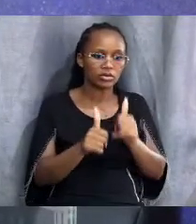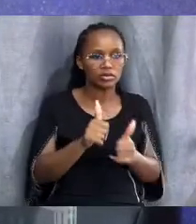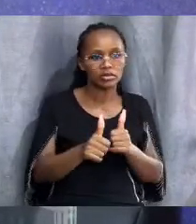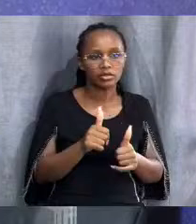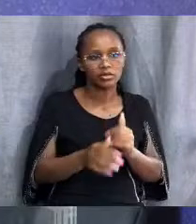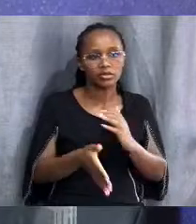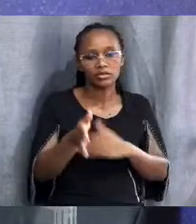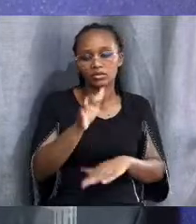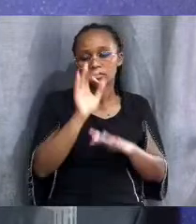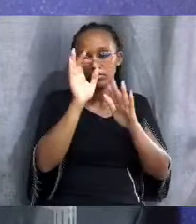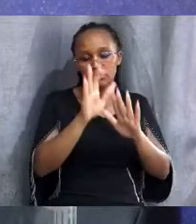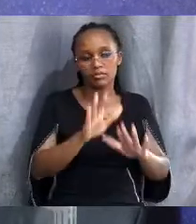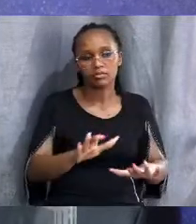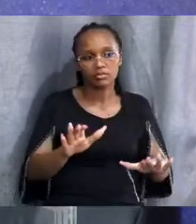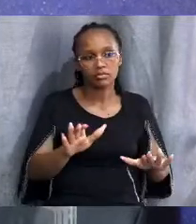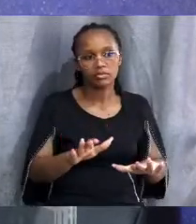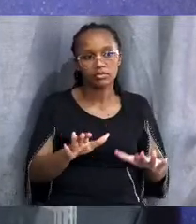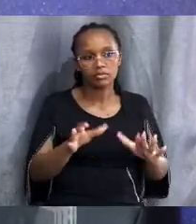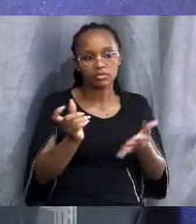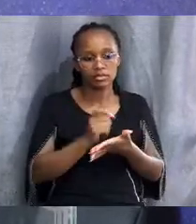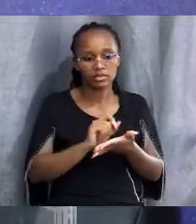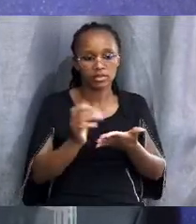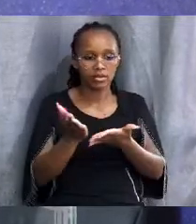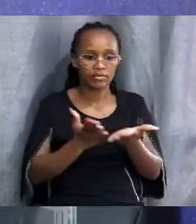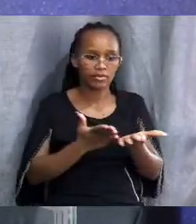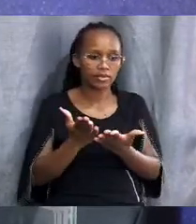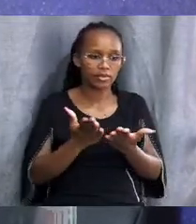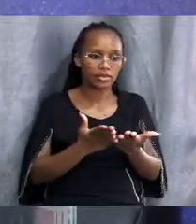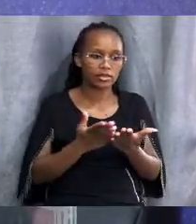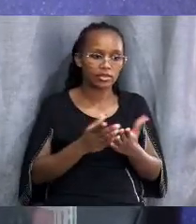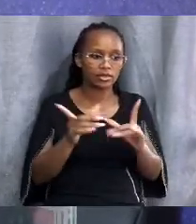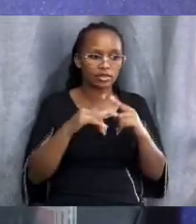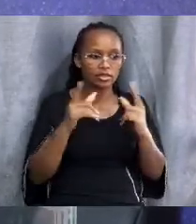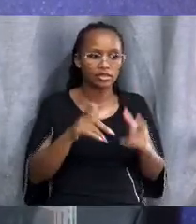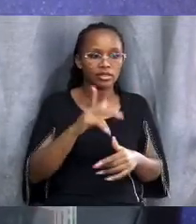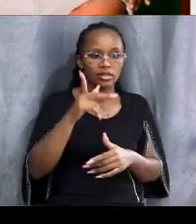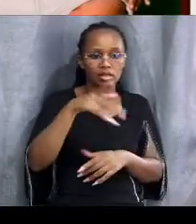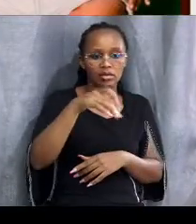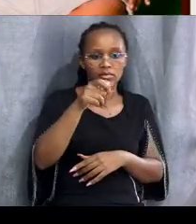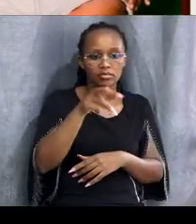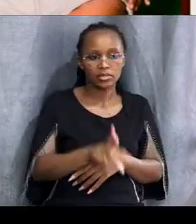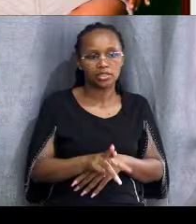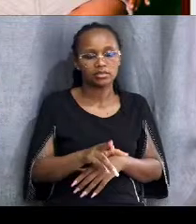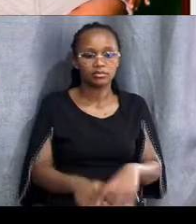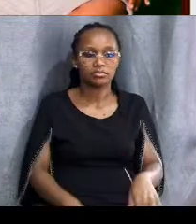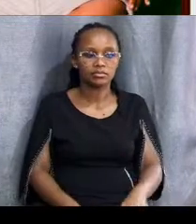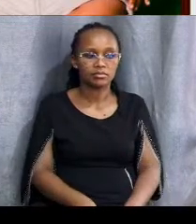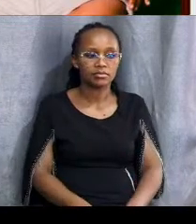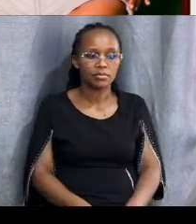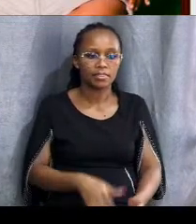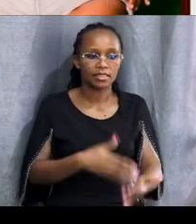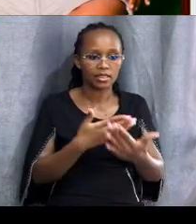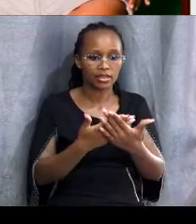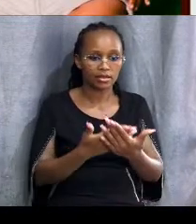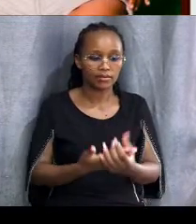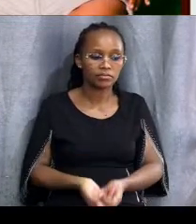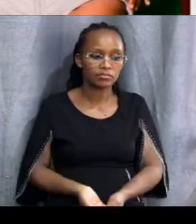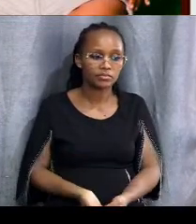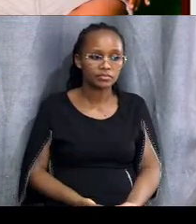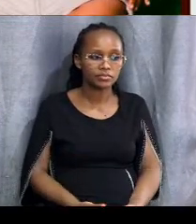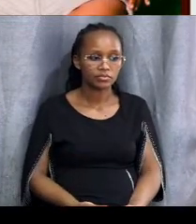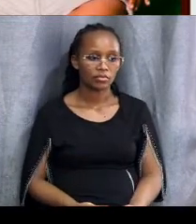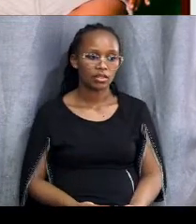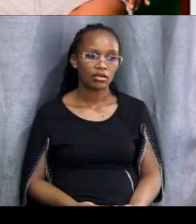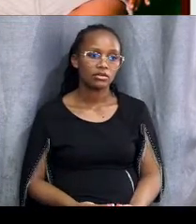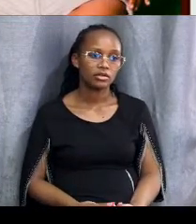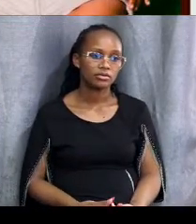God's blessings, you as in church service, Reverend Peter K. Derito. Thank you.